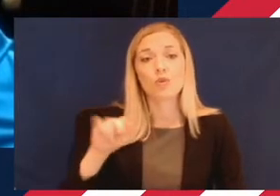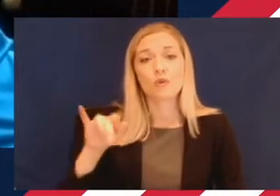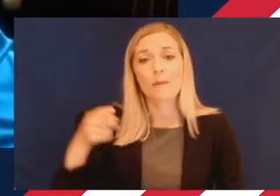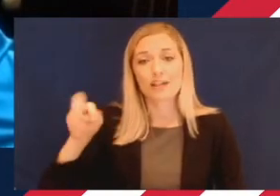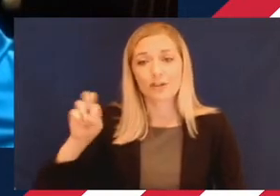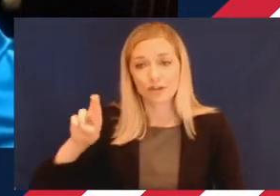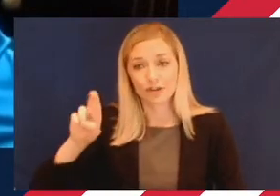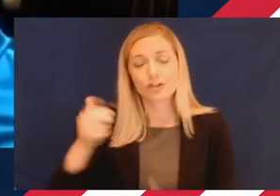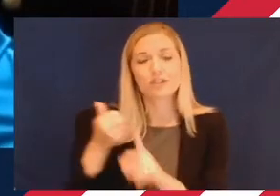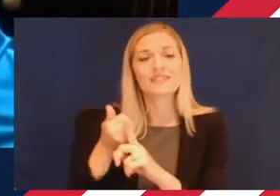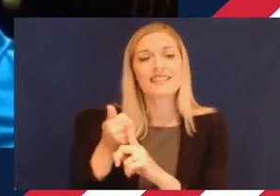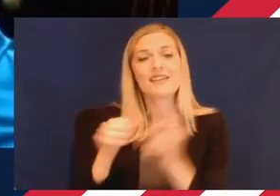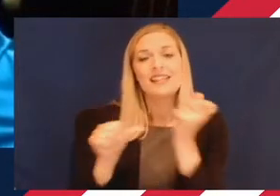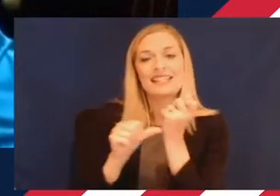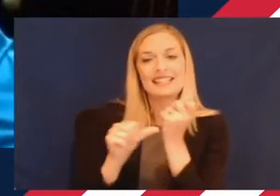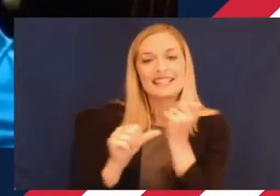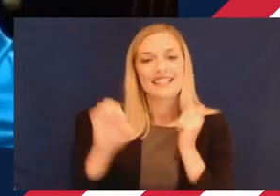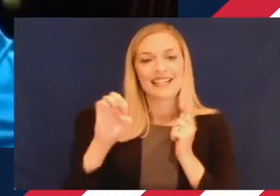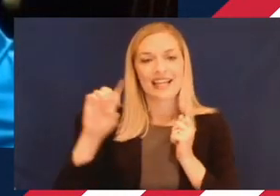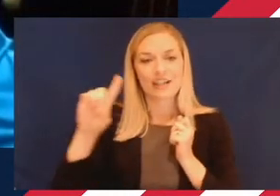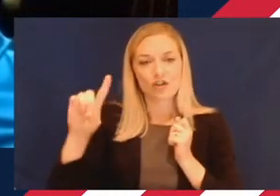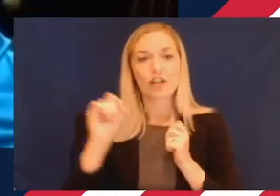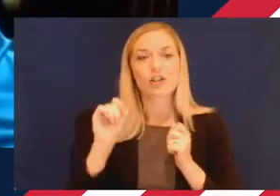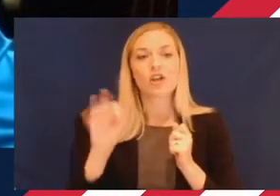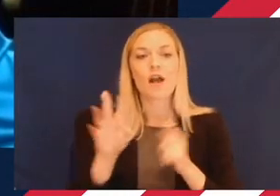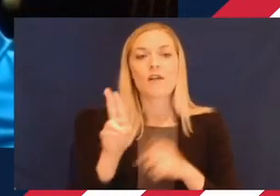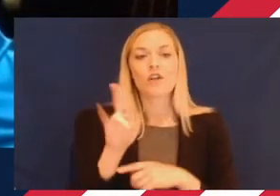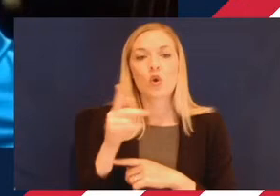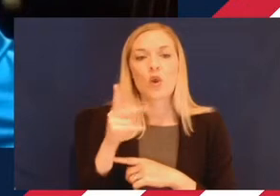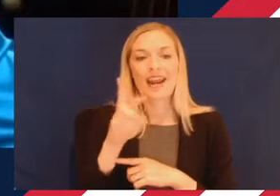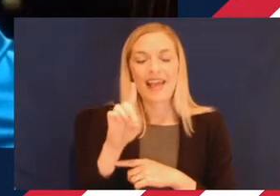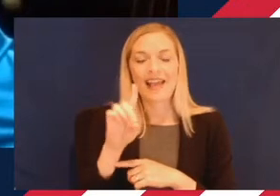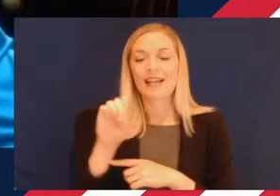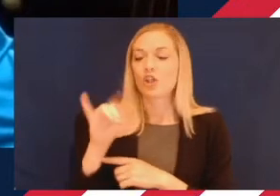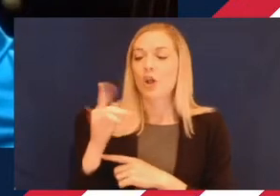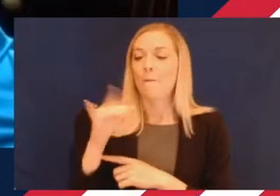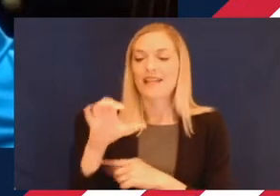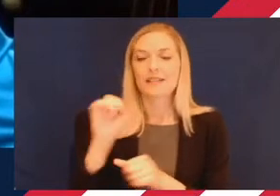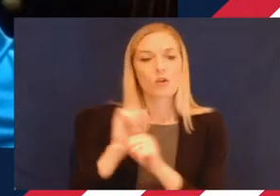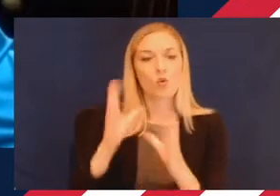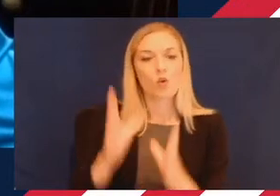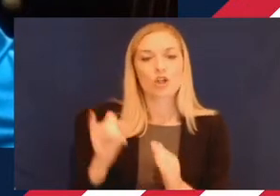Executive Director of United Domestic Workers of America,